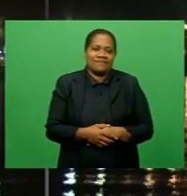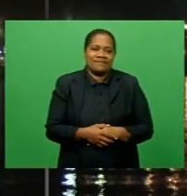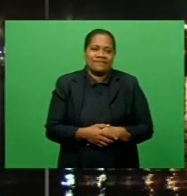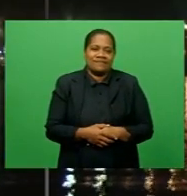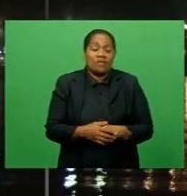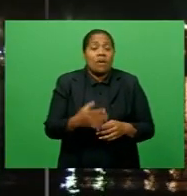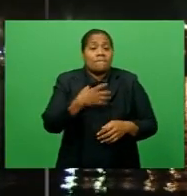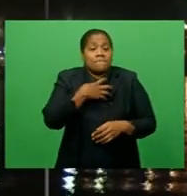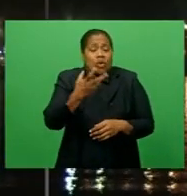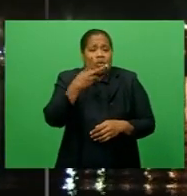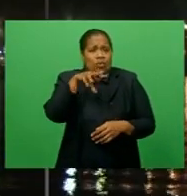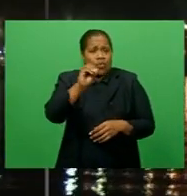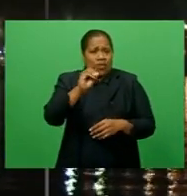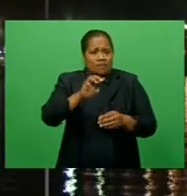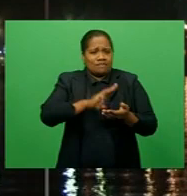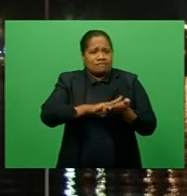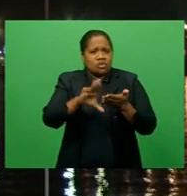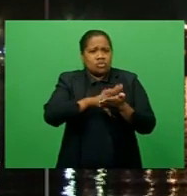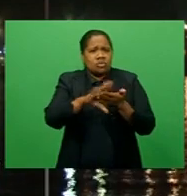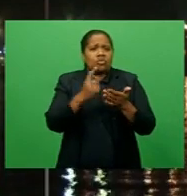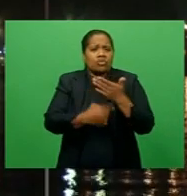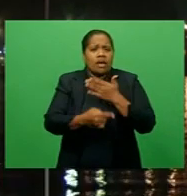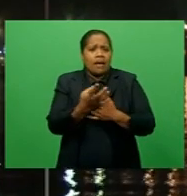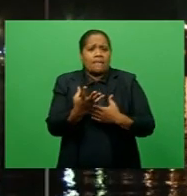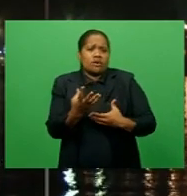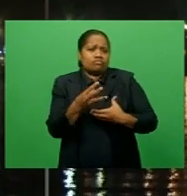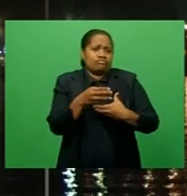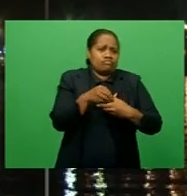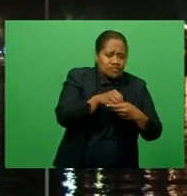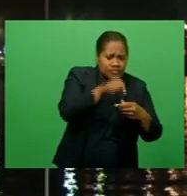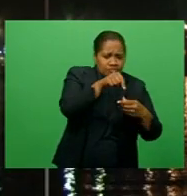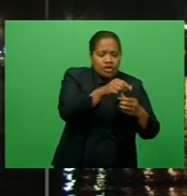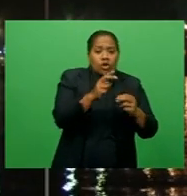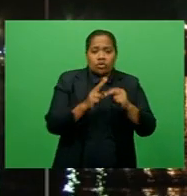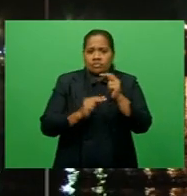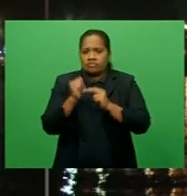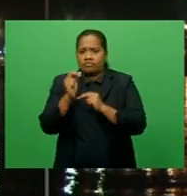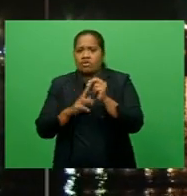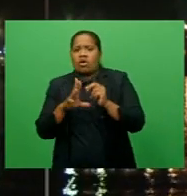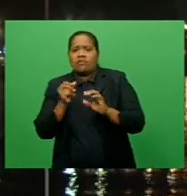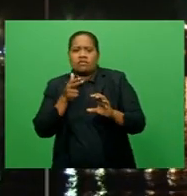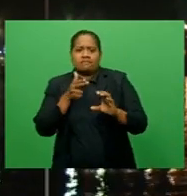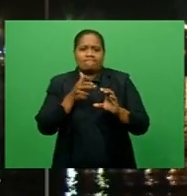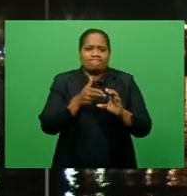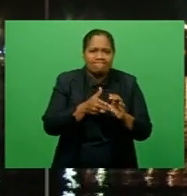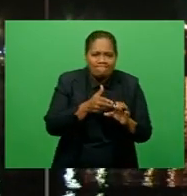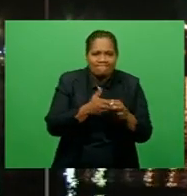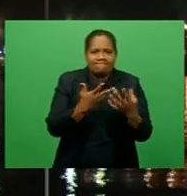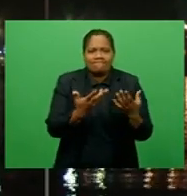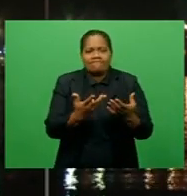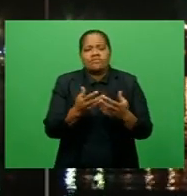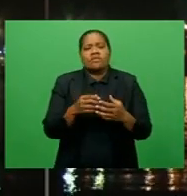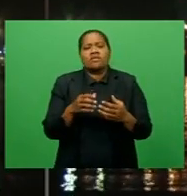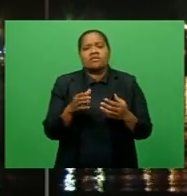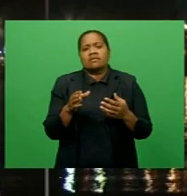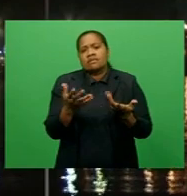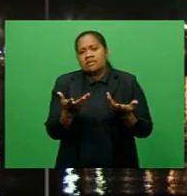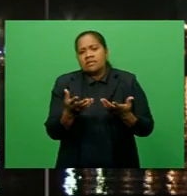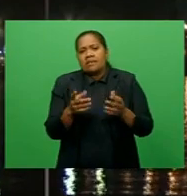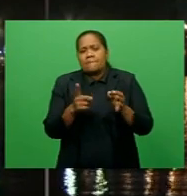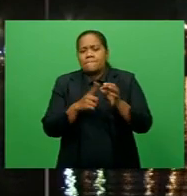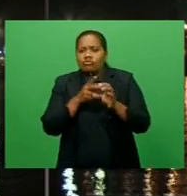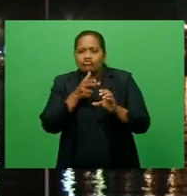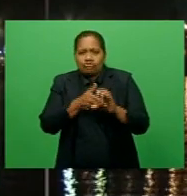than $20 million is being injected into the construction of a liquefied petroleum gas terminal by the Petroleum and